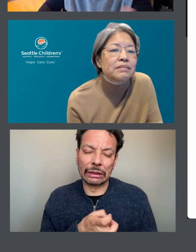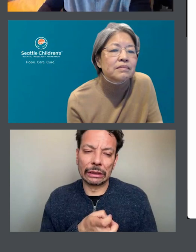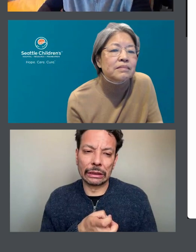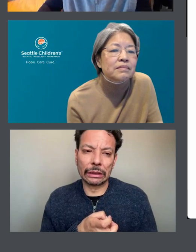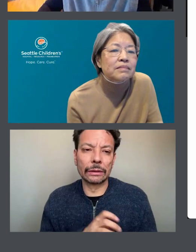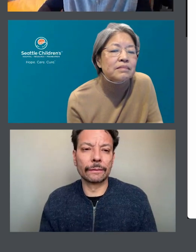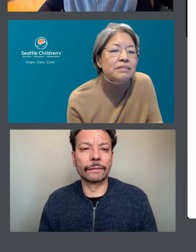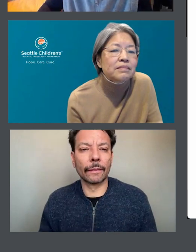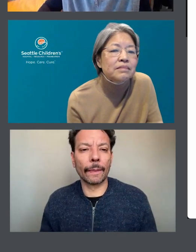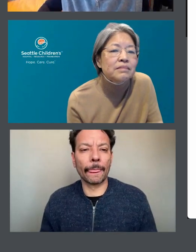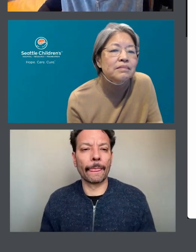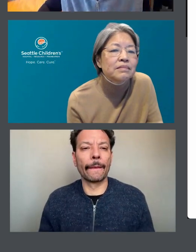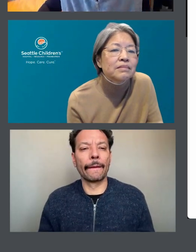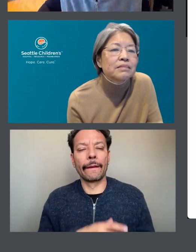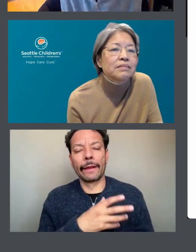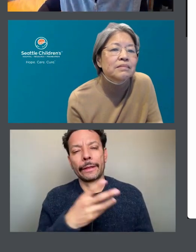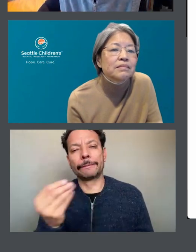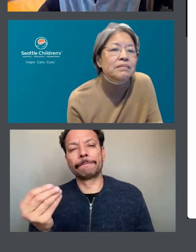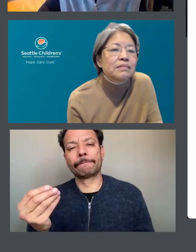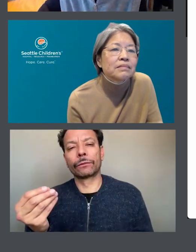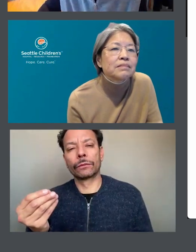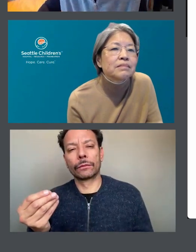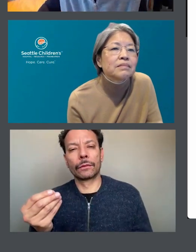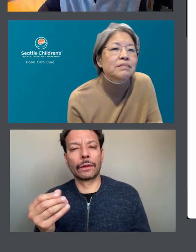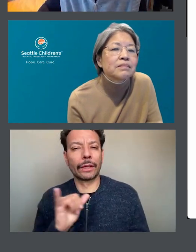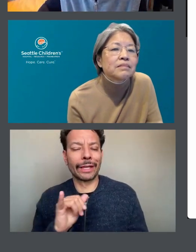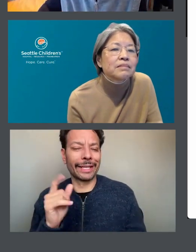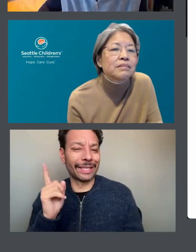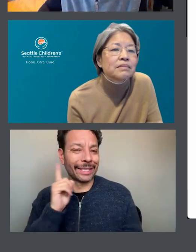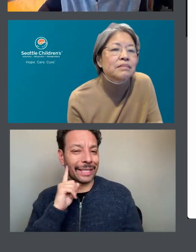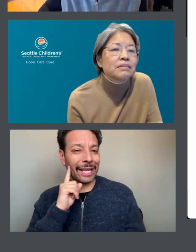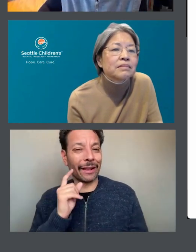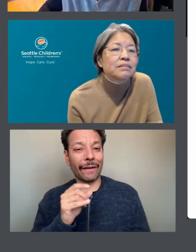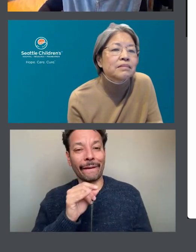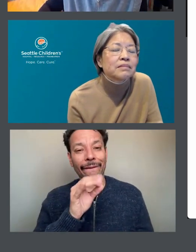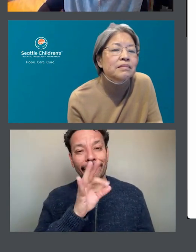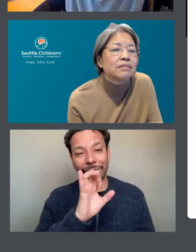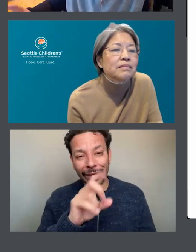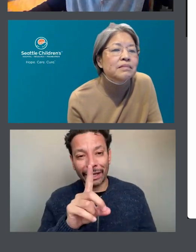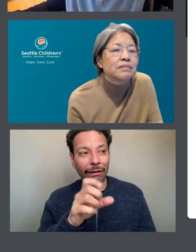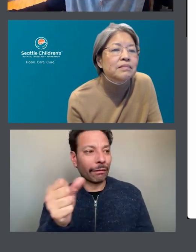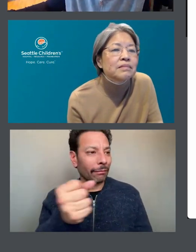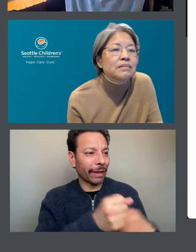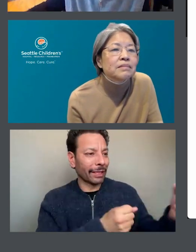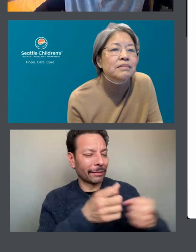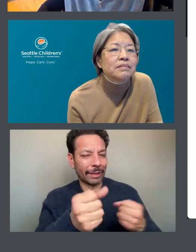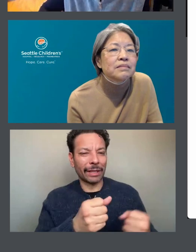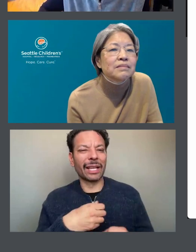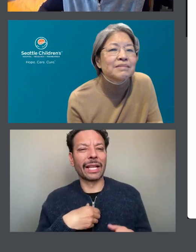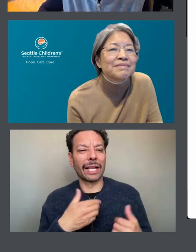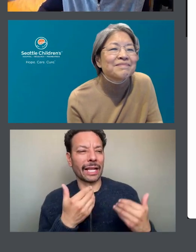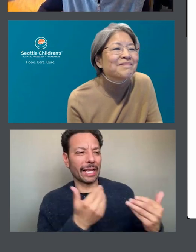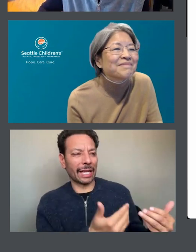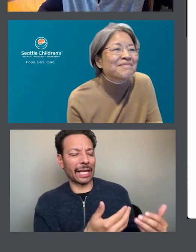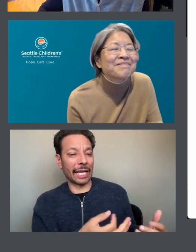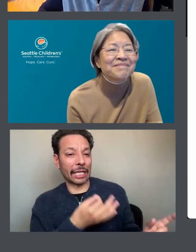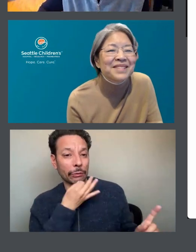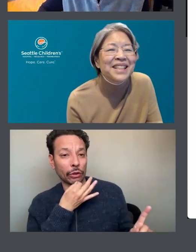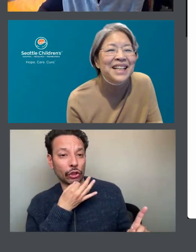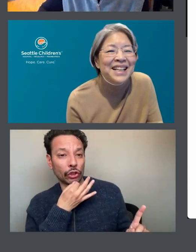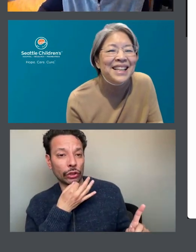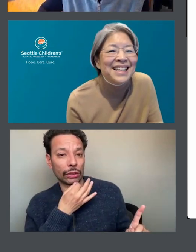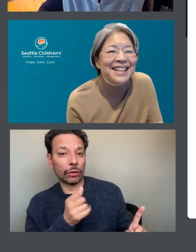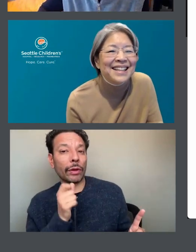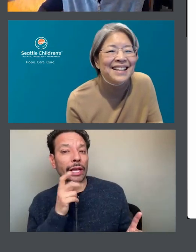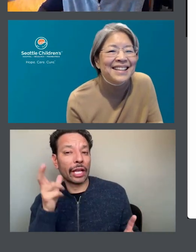and also have considered sound field placements. I'm going to let the experts you're going to be